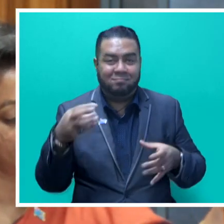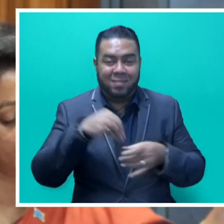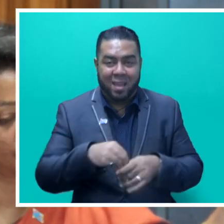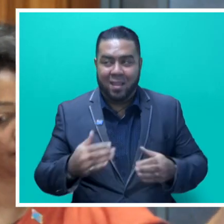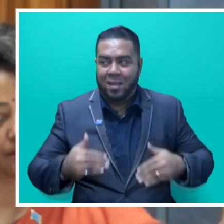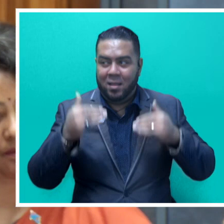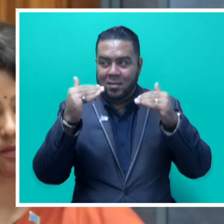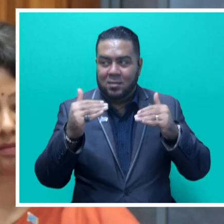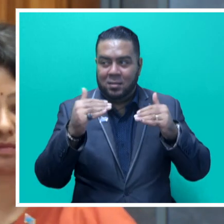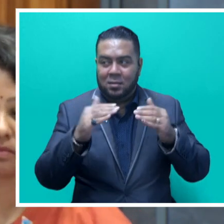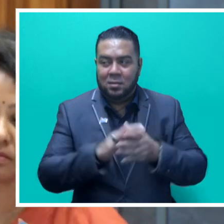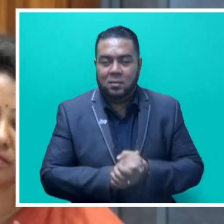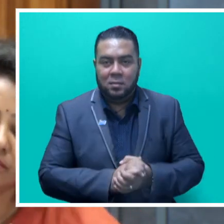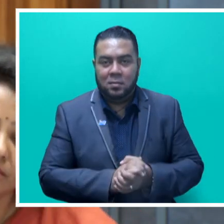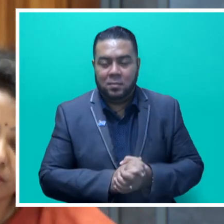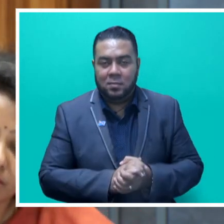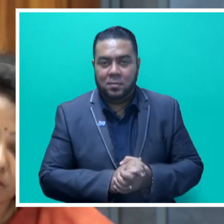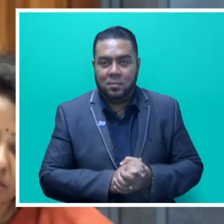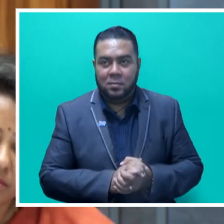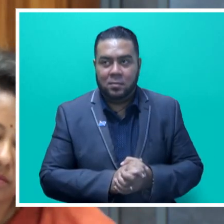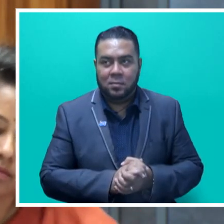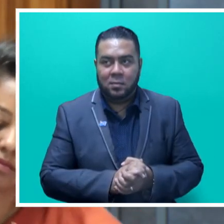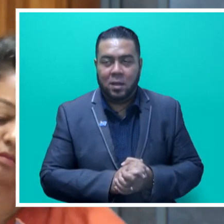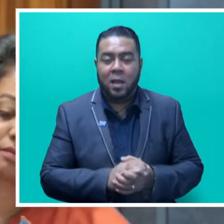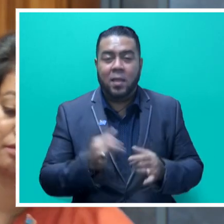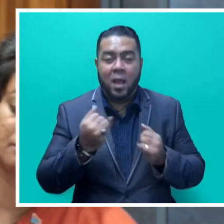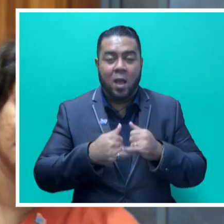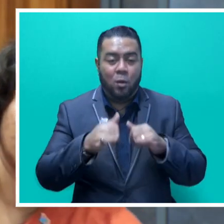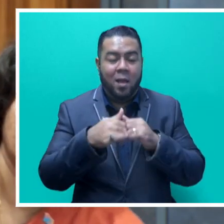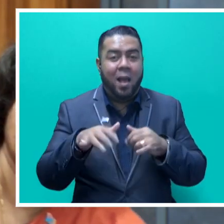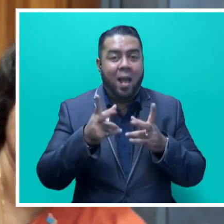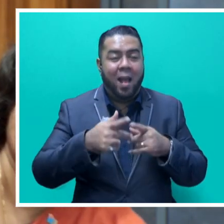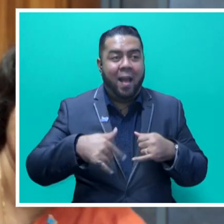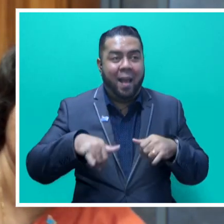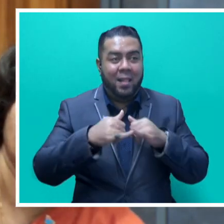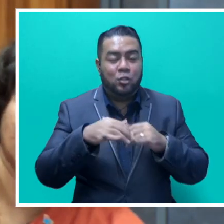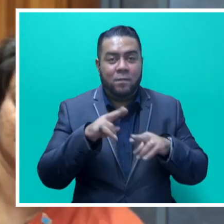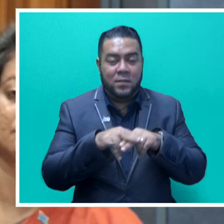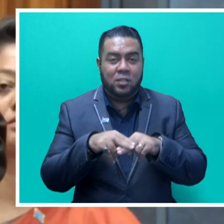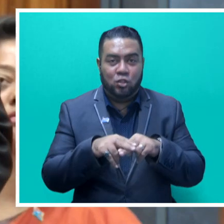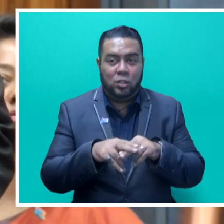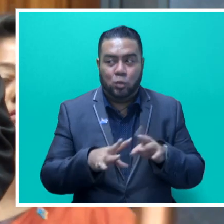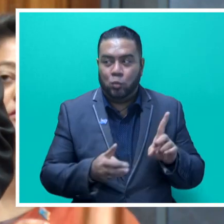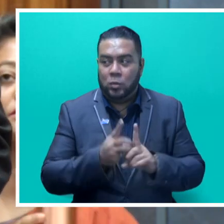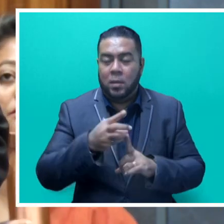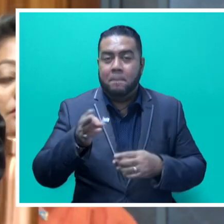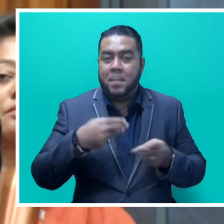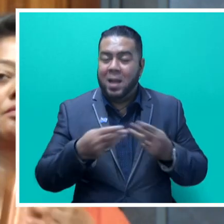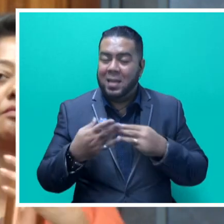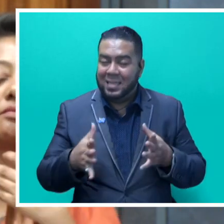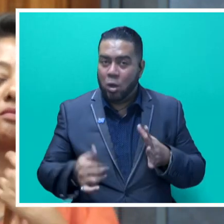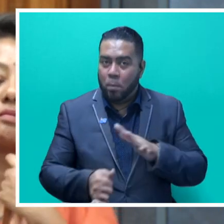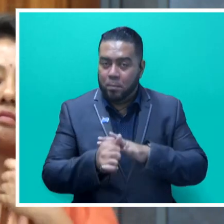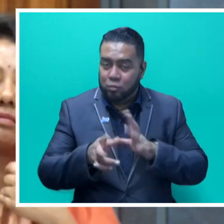people in the rural areas and outer islands of Fiji. The immediate purpose is to increase market access opportunities